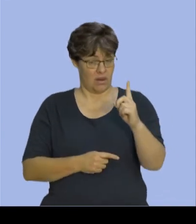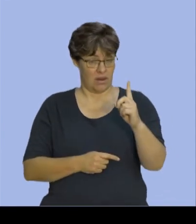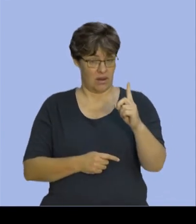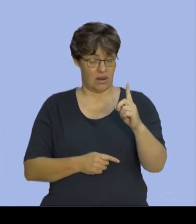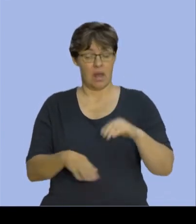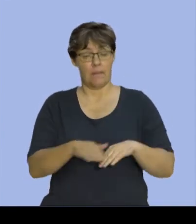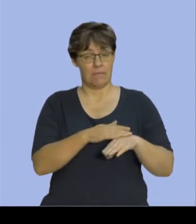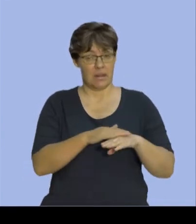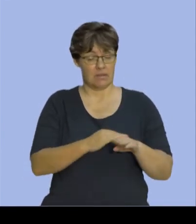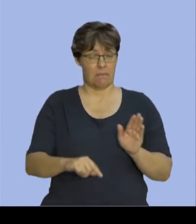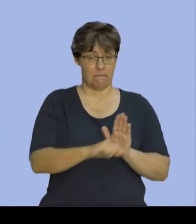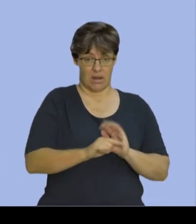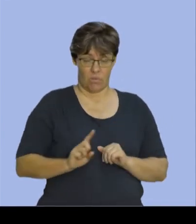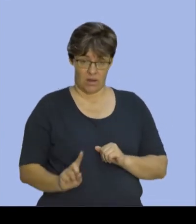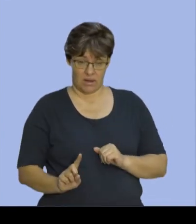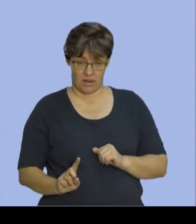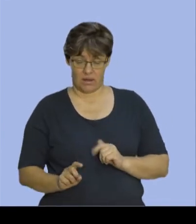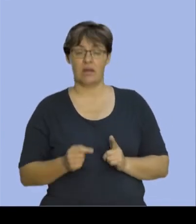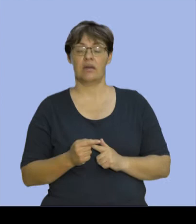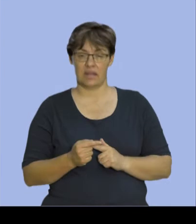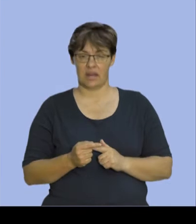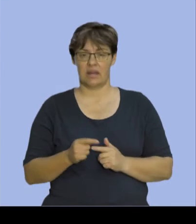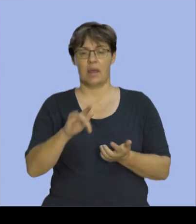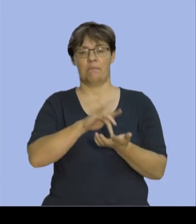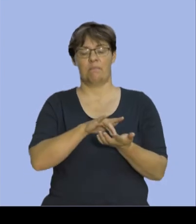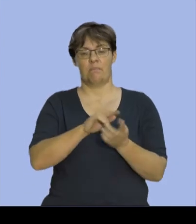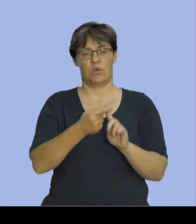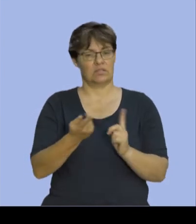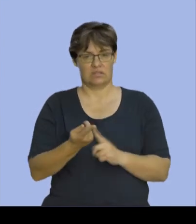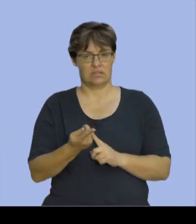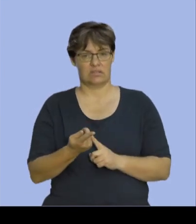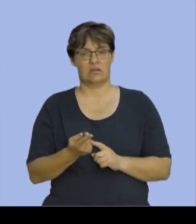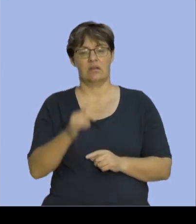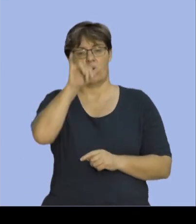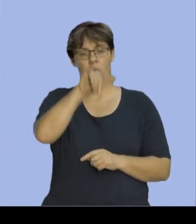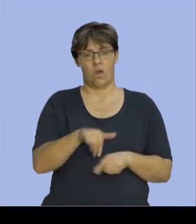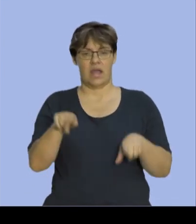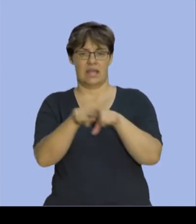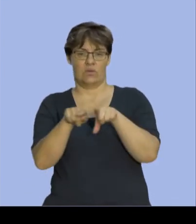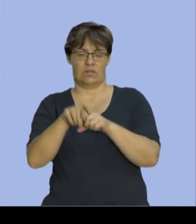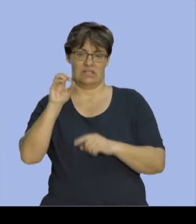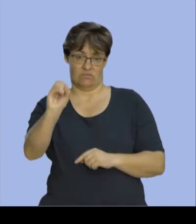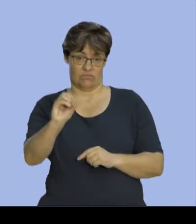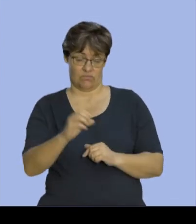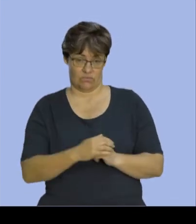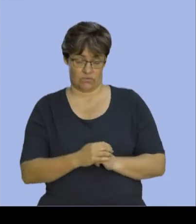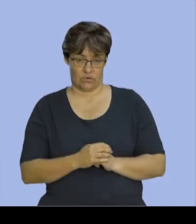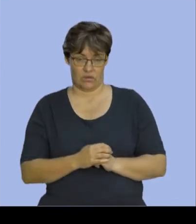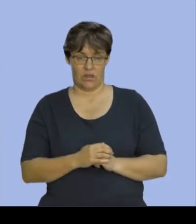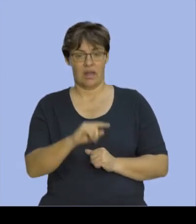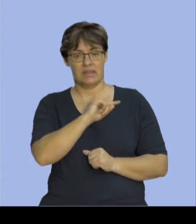is 1 and the minimum value is -1, the midpoint, you know, it will be at y is equals to